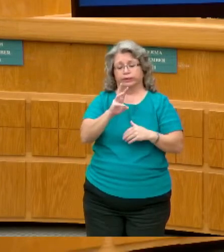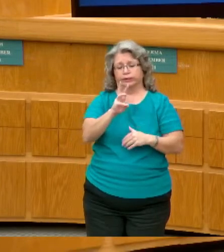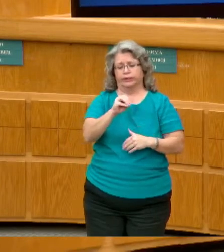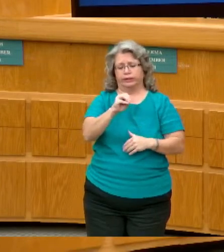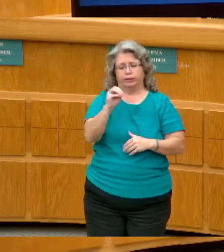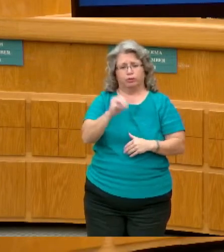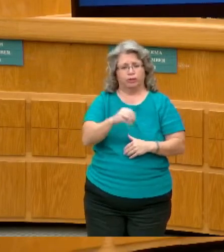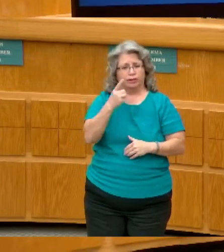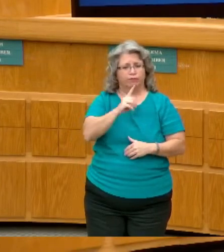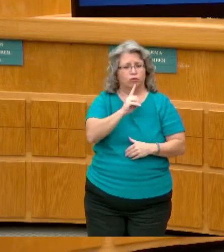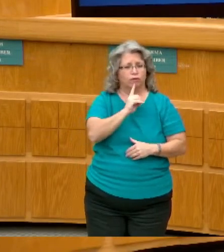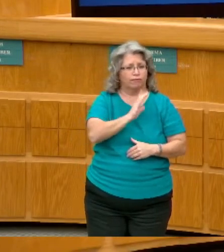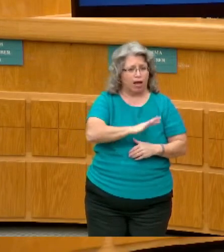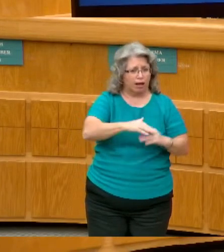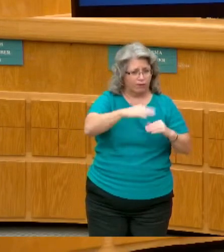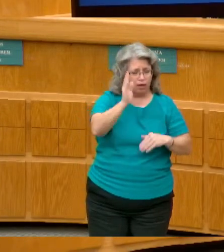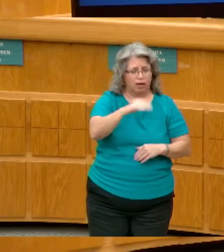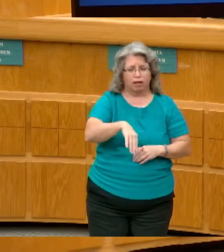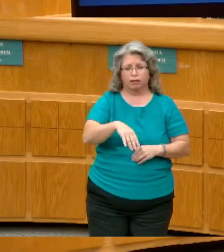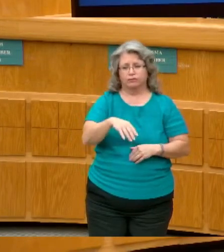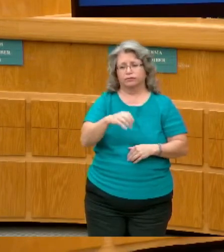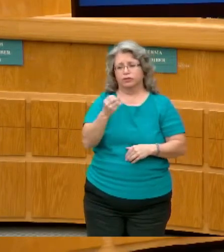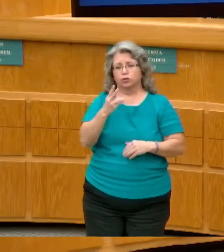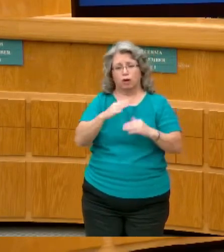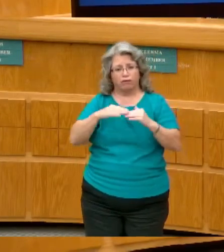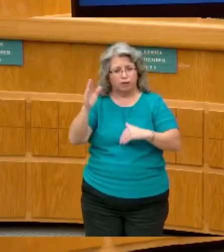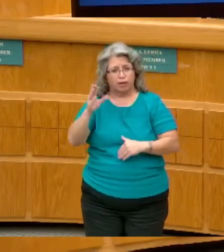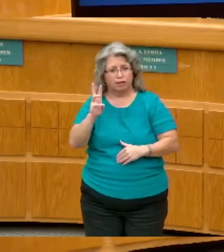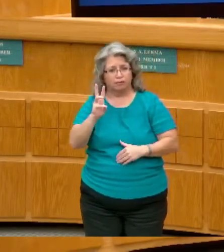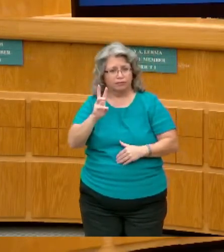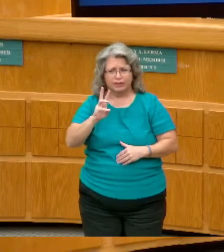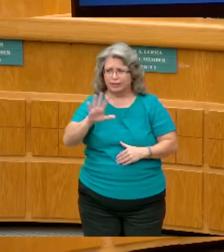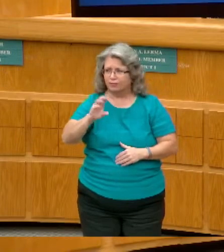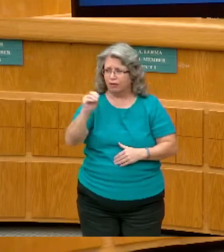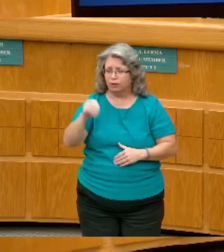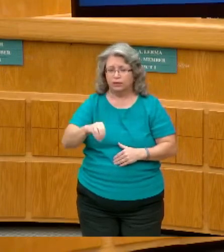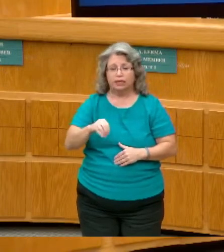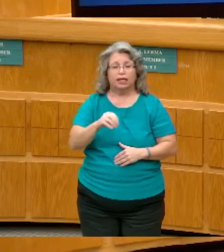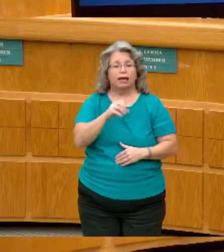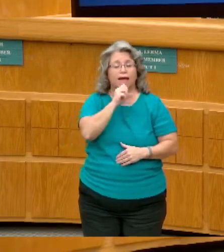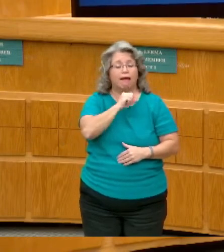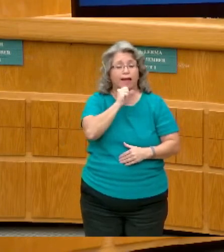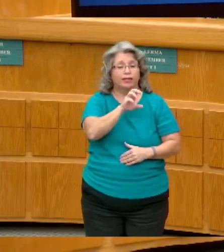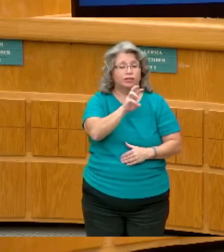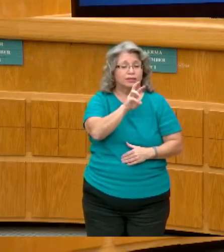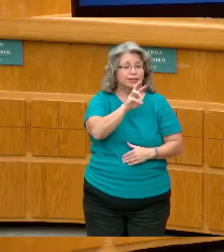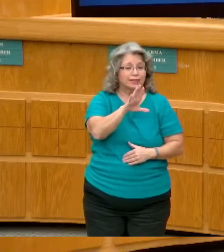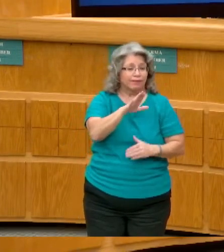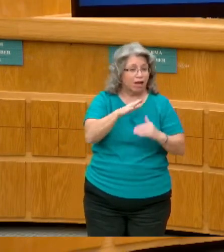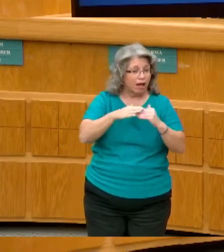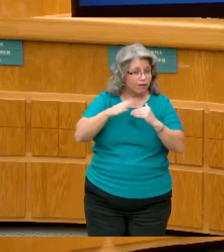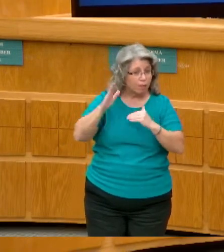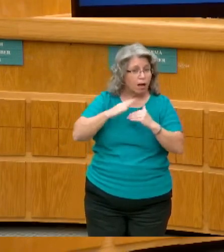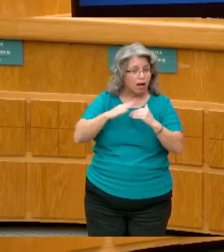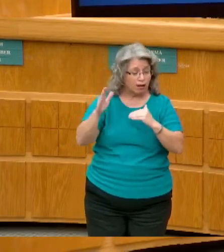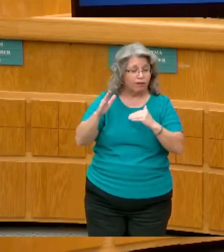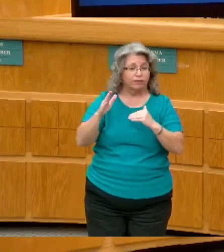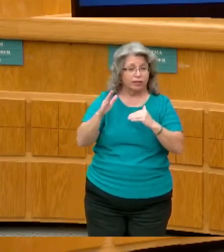older, 65%, and for those 65 years and older, the most vulnerable populations, we're